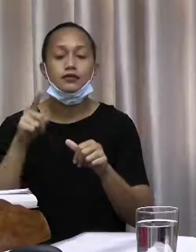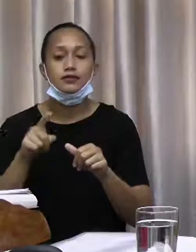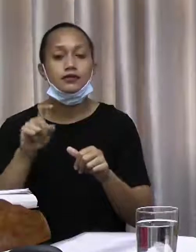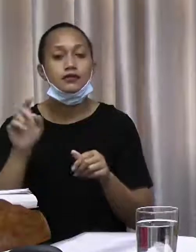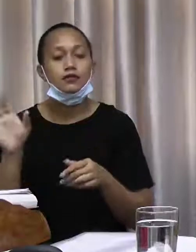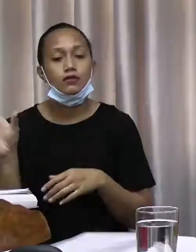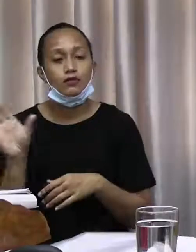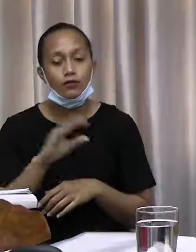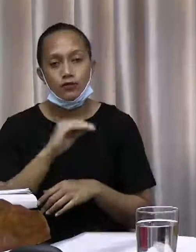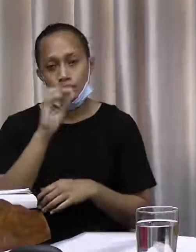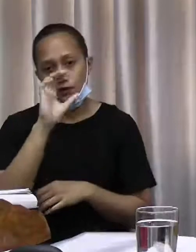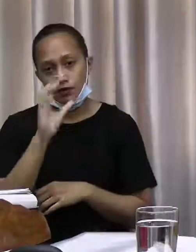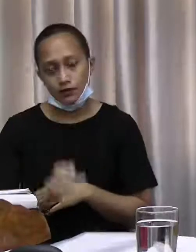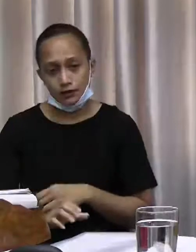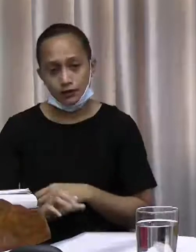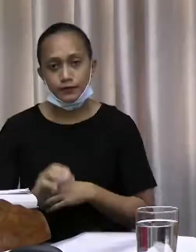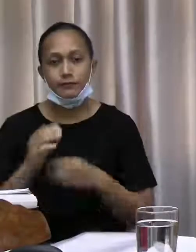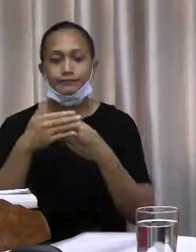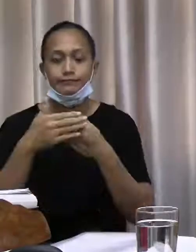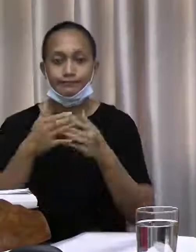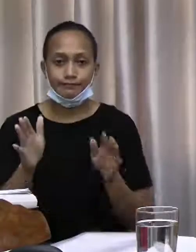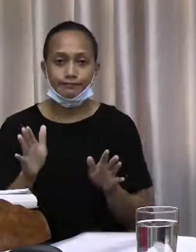all countries is clear.